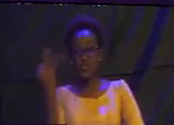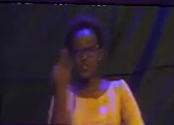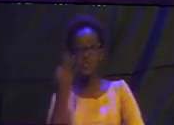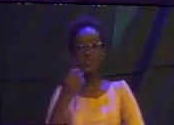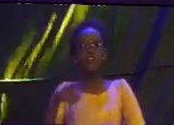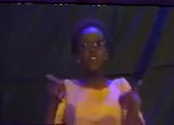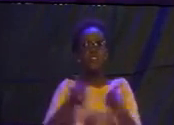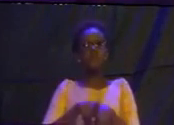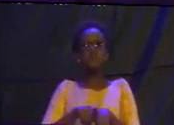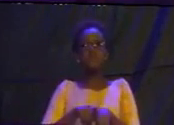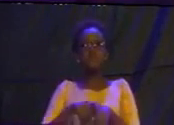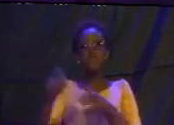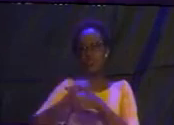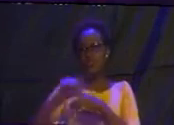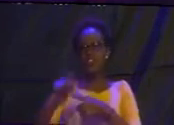the summit